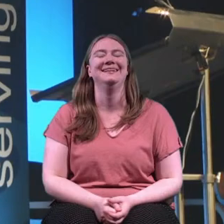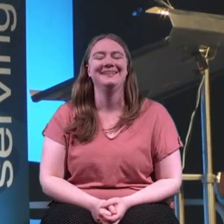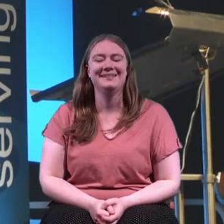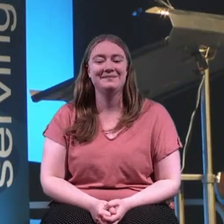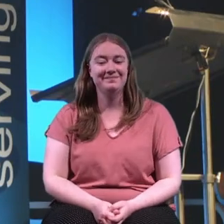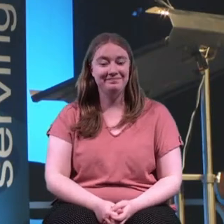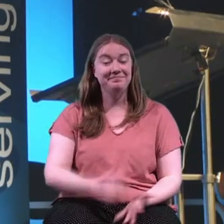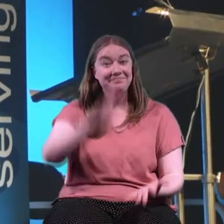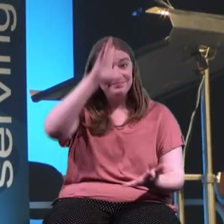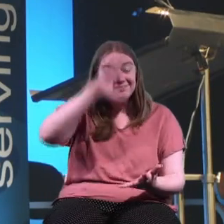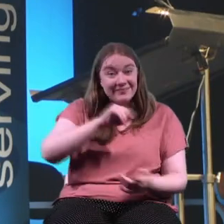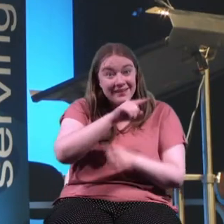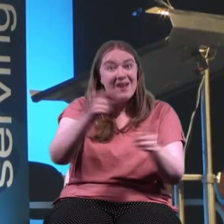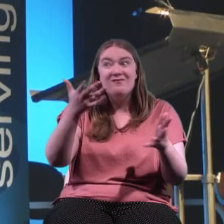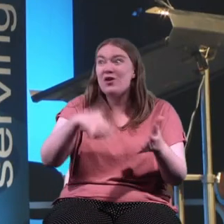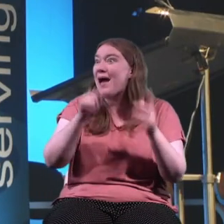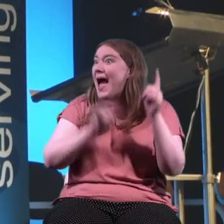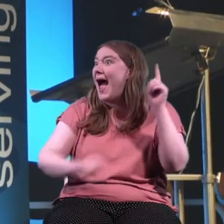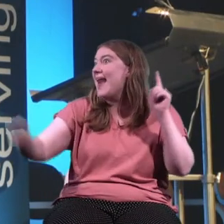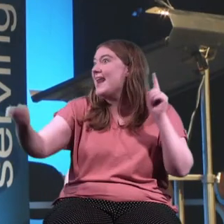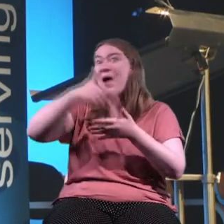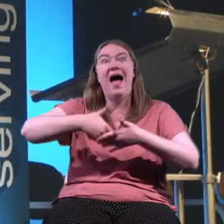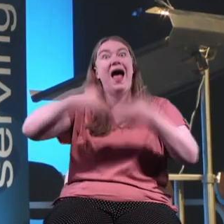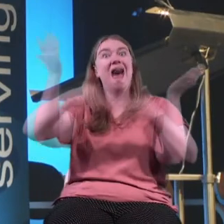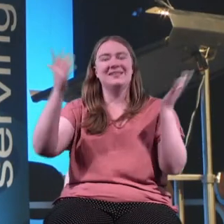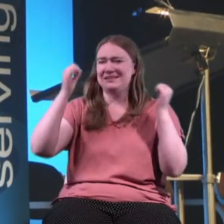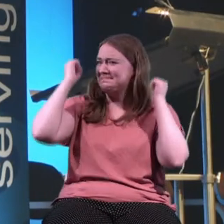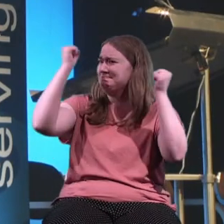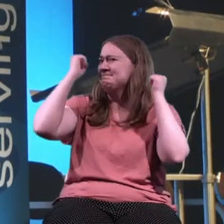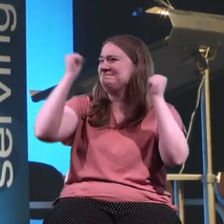And give us a cheer if you're from anywhere else.